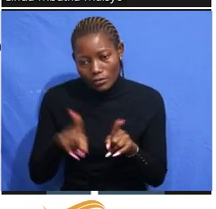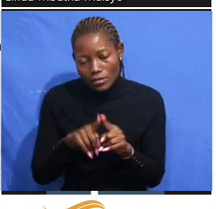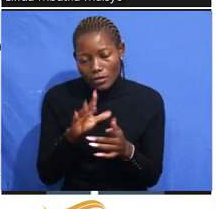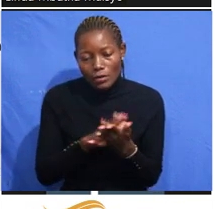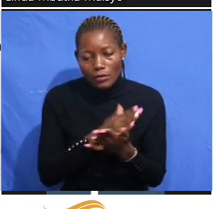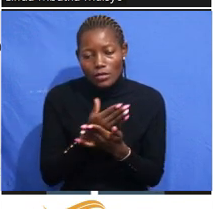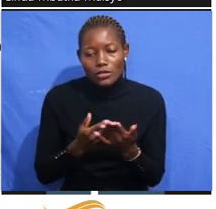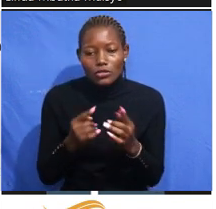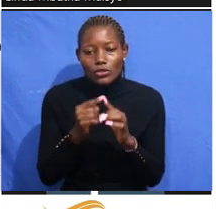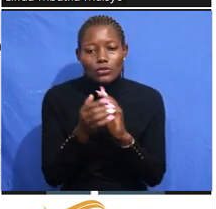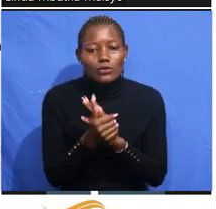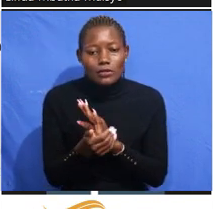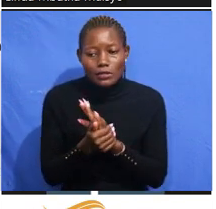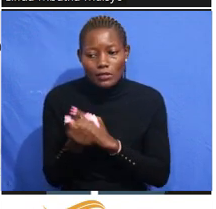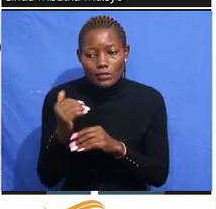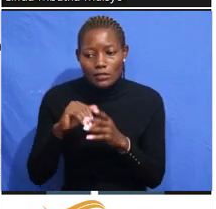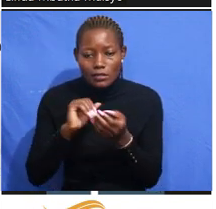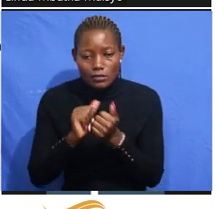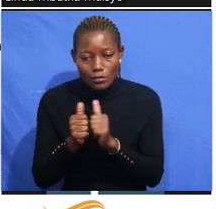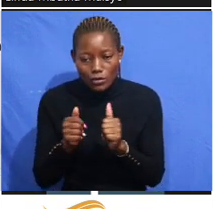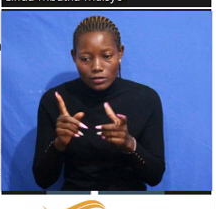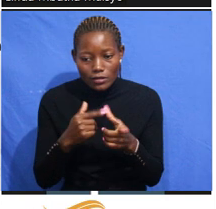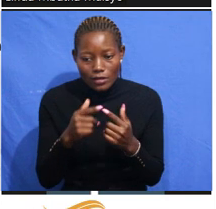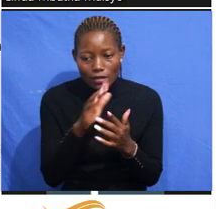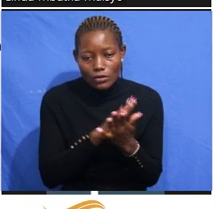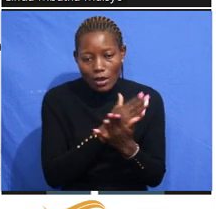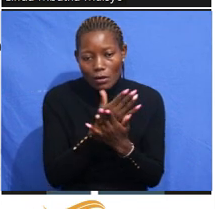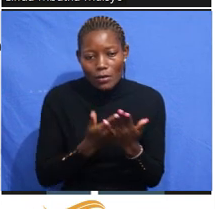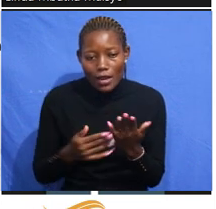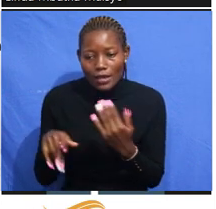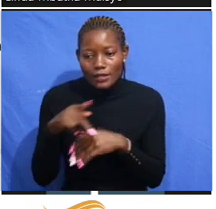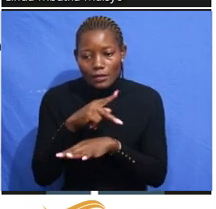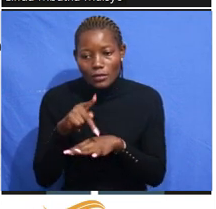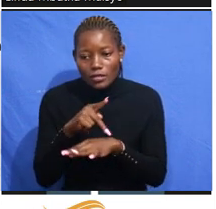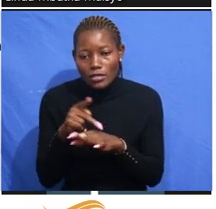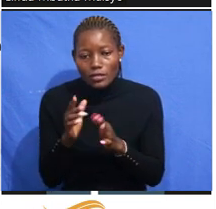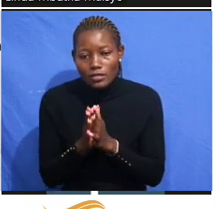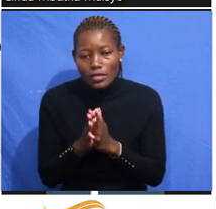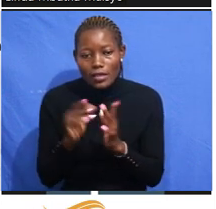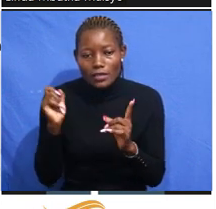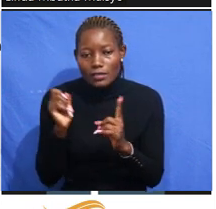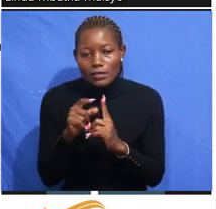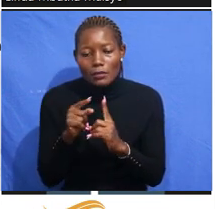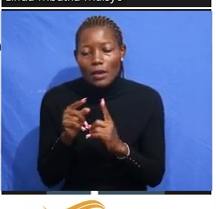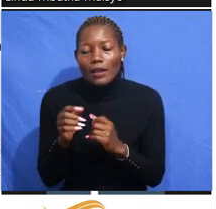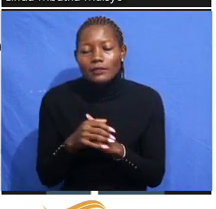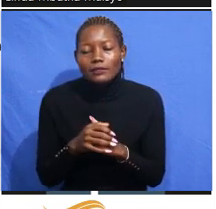skill acquisition in sports, apply those principles and their impact on acquisition of skills in